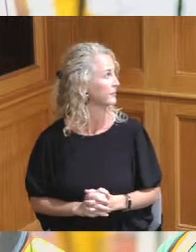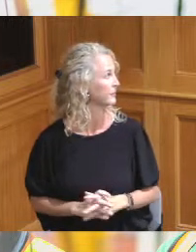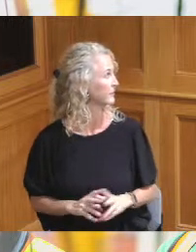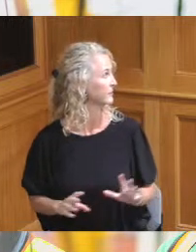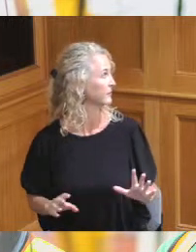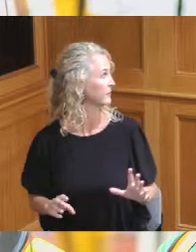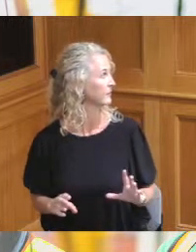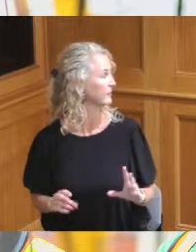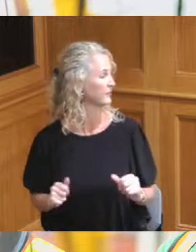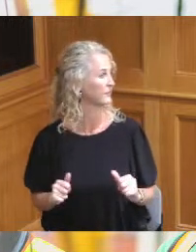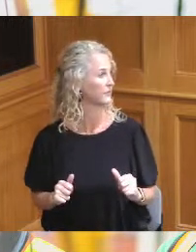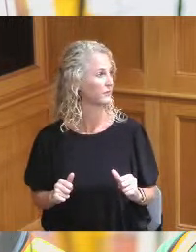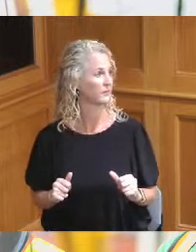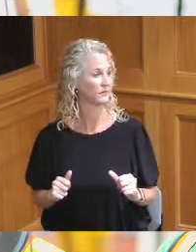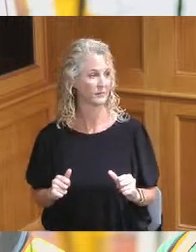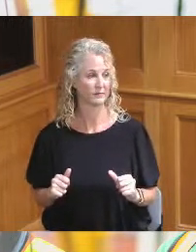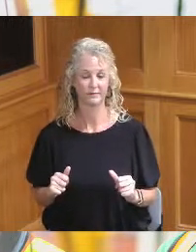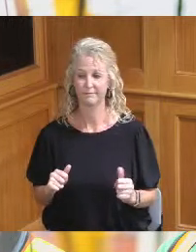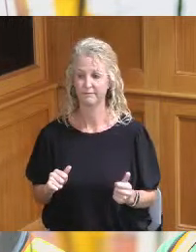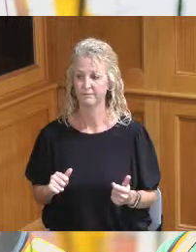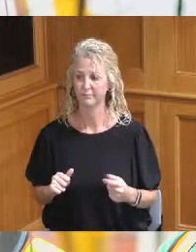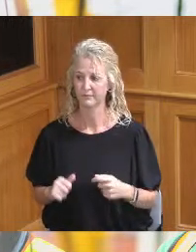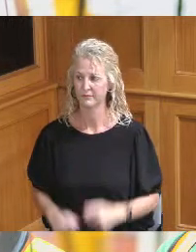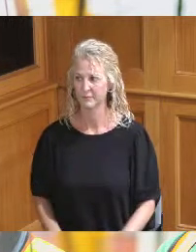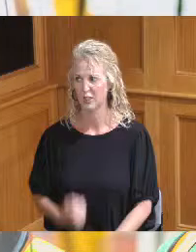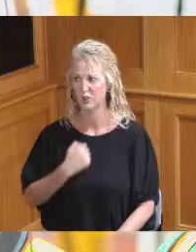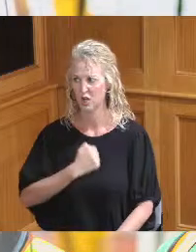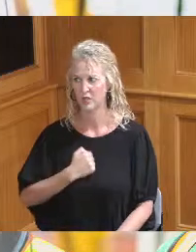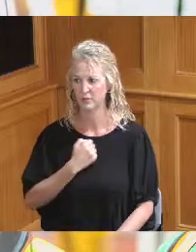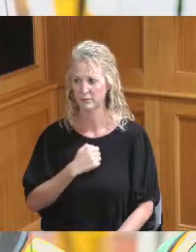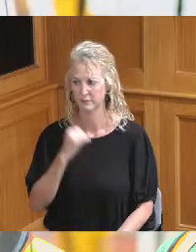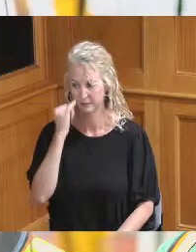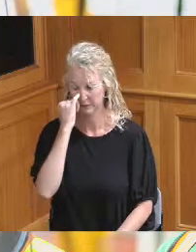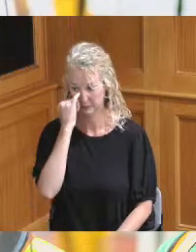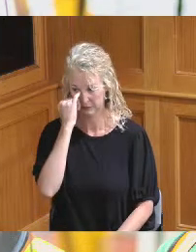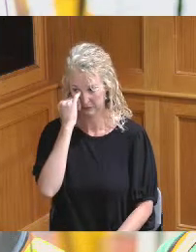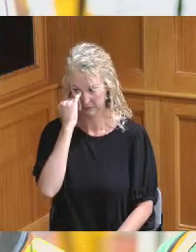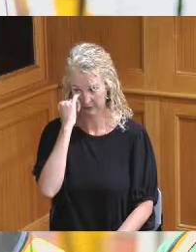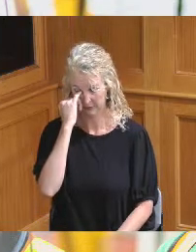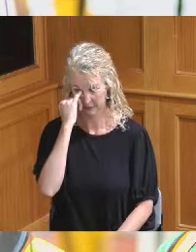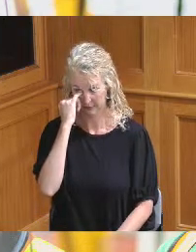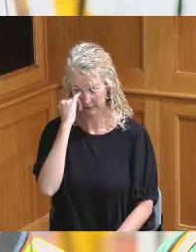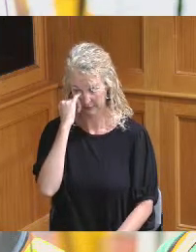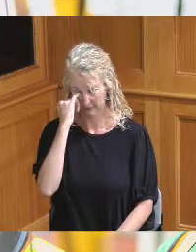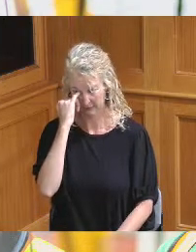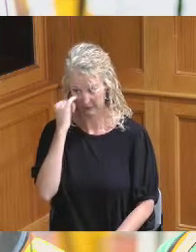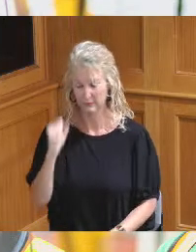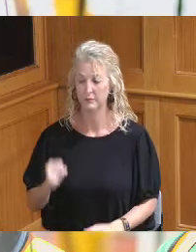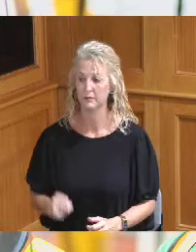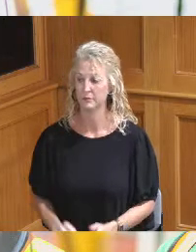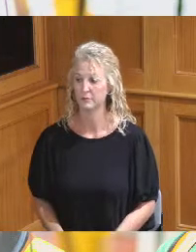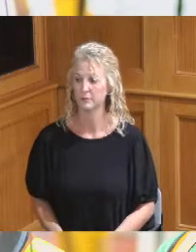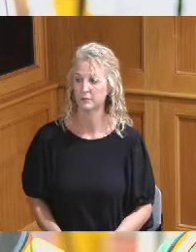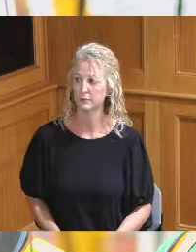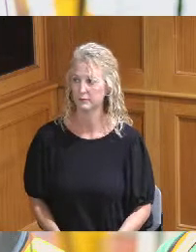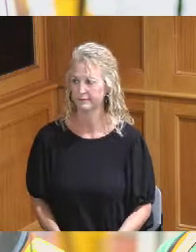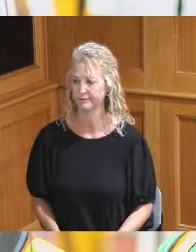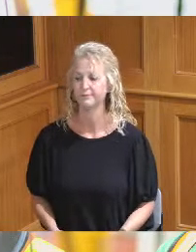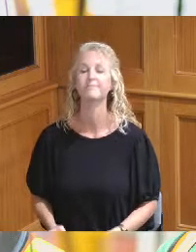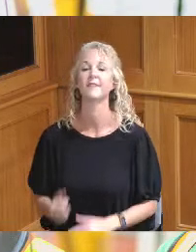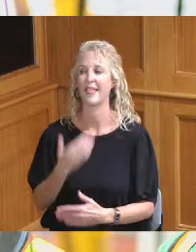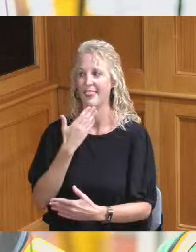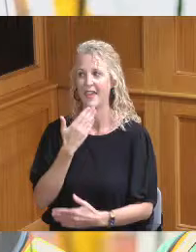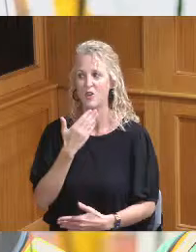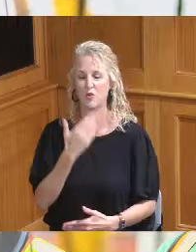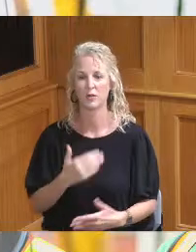soft skills training includes interpersonal skills, financial literacy and education, as well as social and